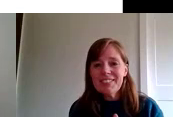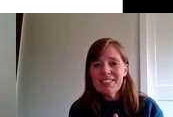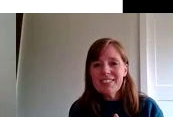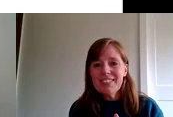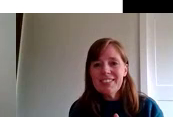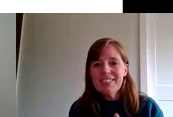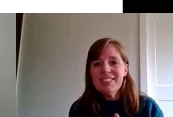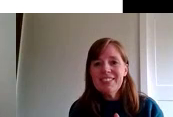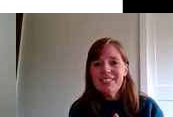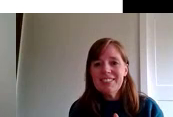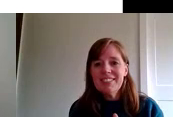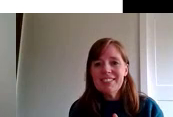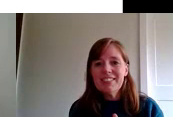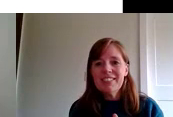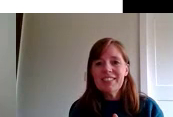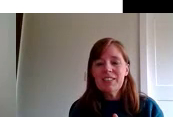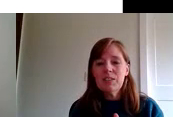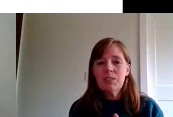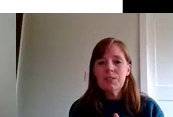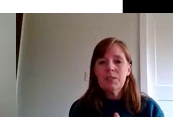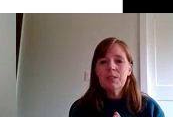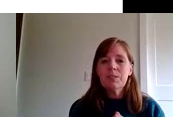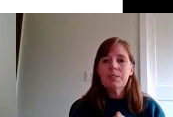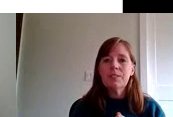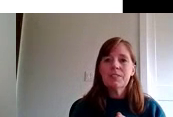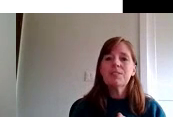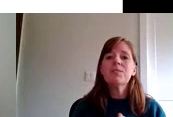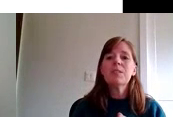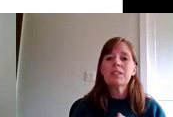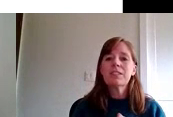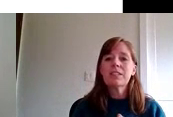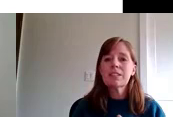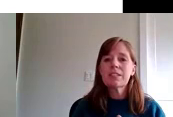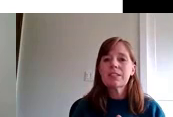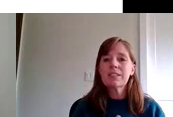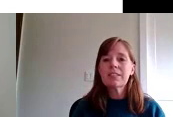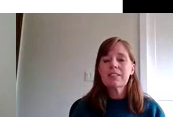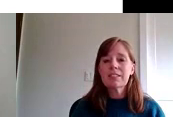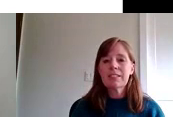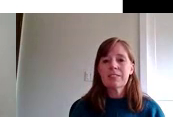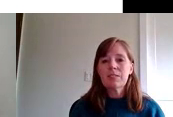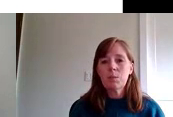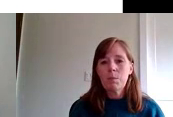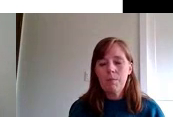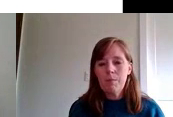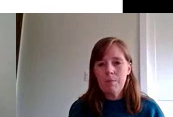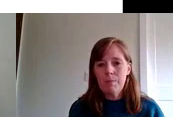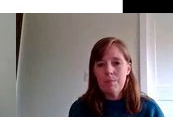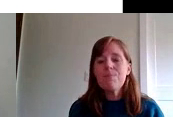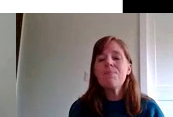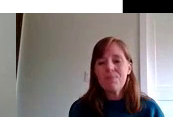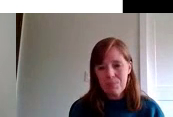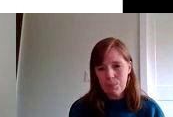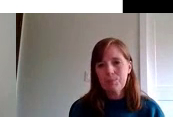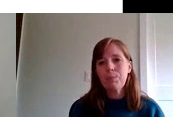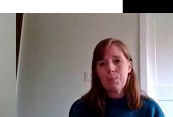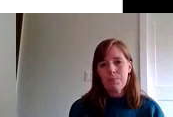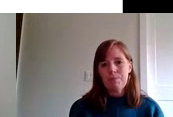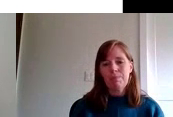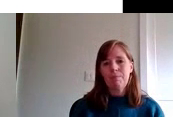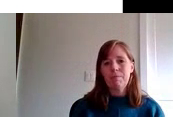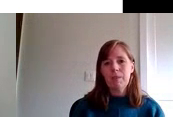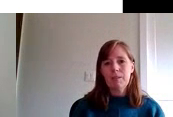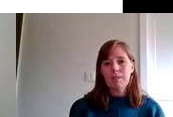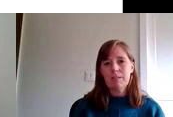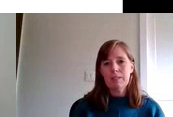on my computer once we started online learning, because I would have students with low vision and I would be trying to point at something and they couldn't see